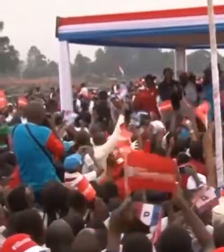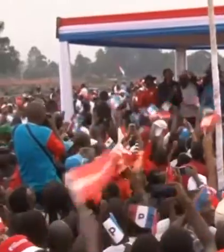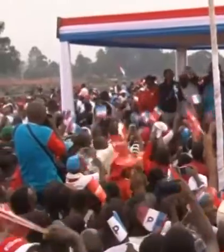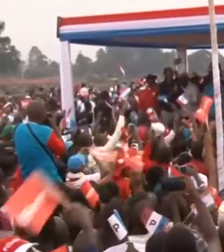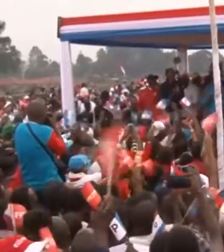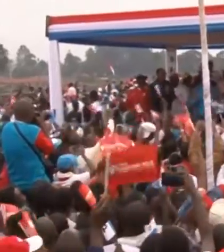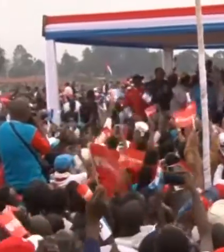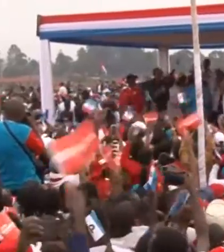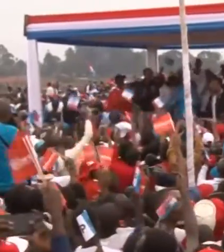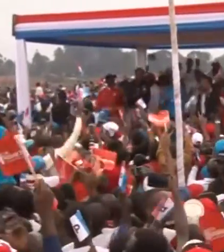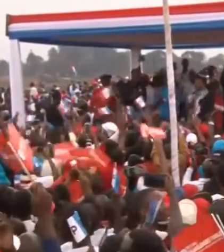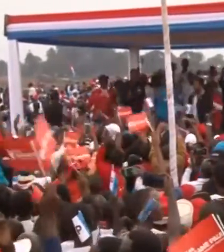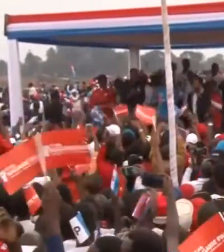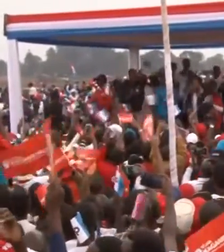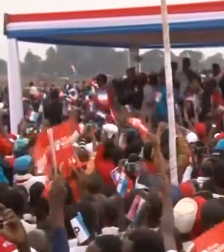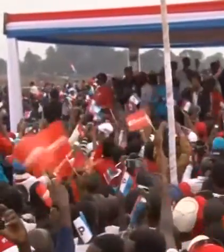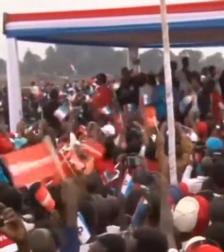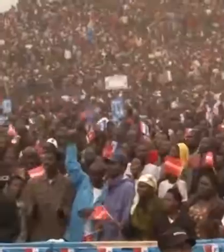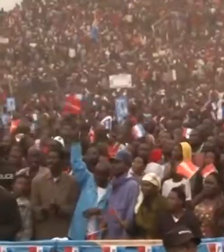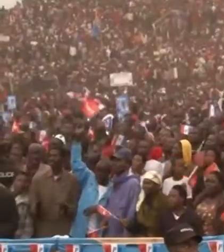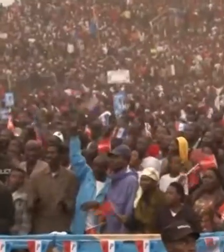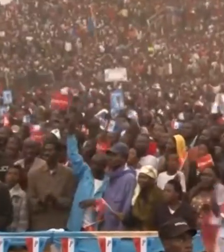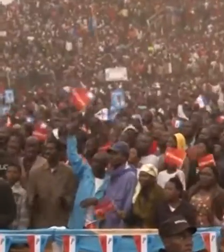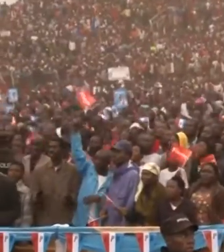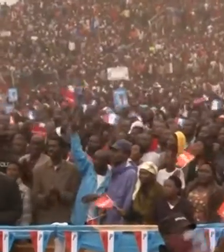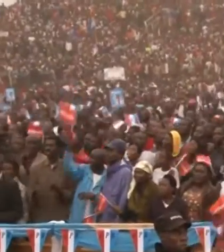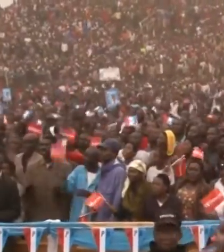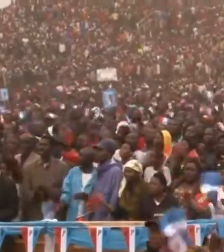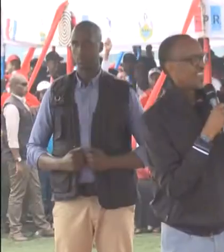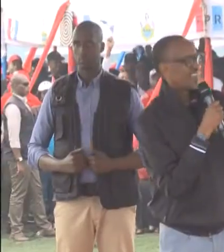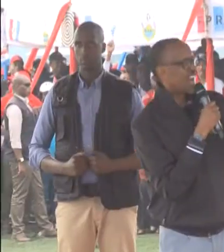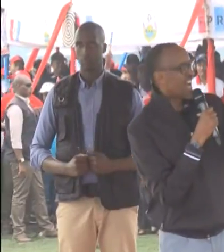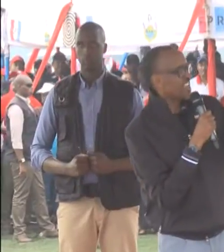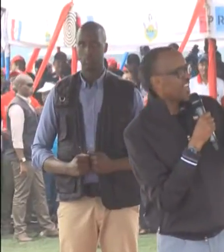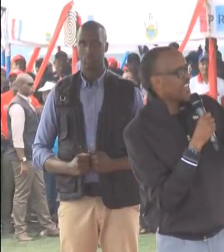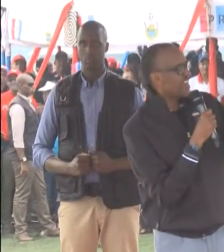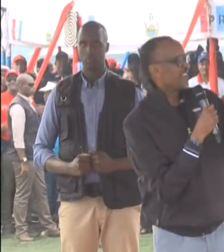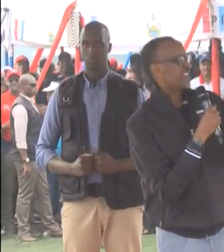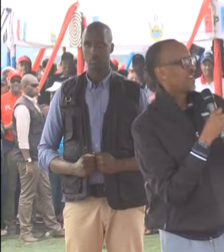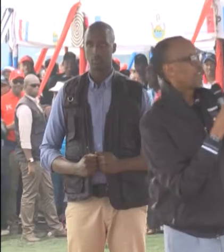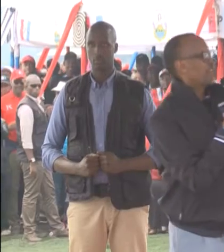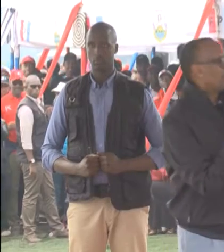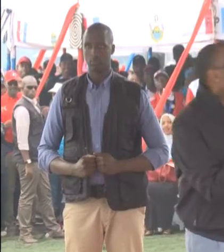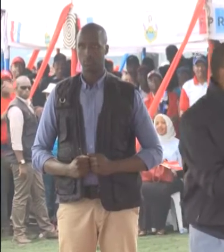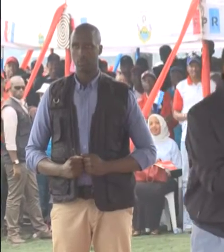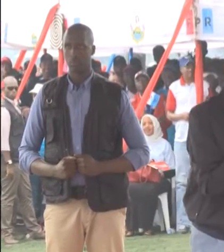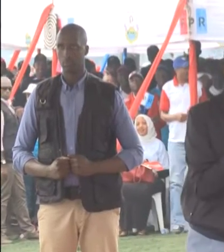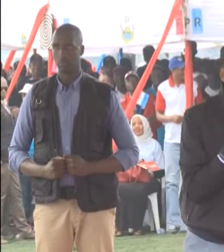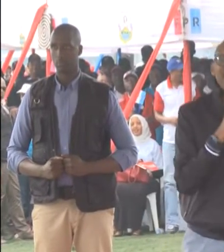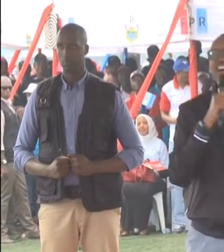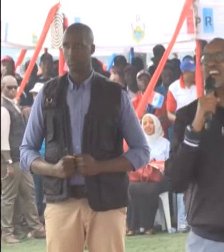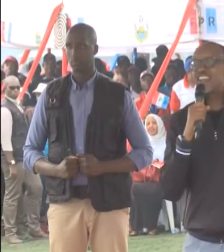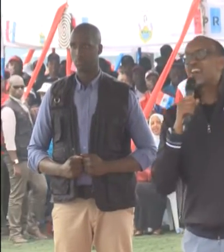district. It was on 26th of July 2017. Nanje